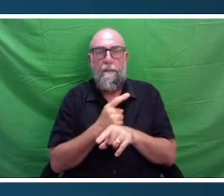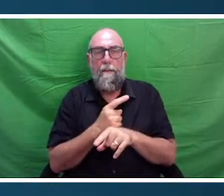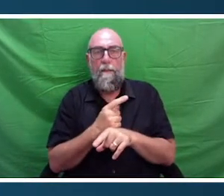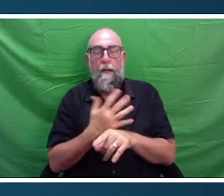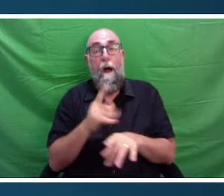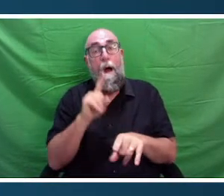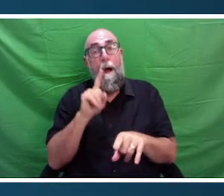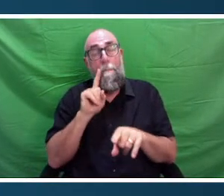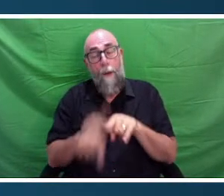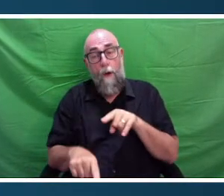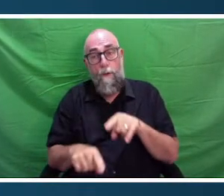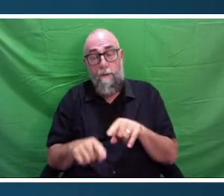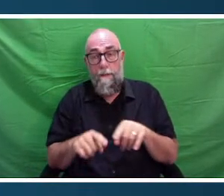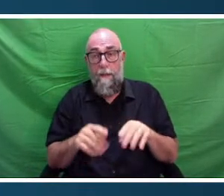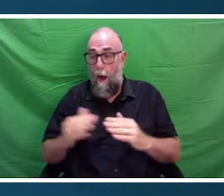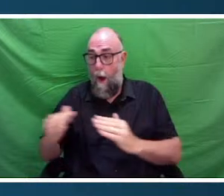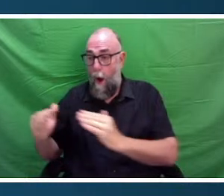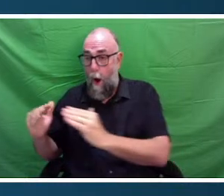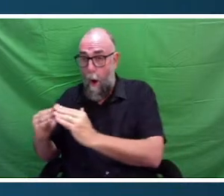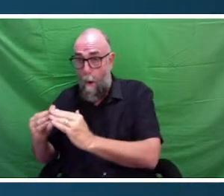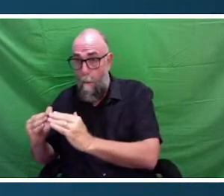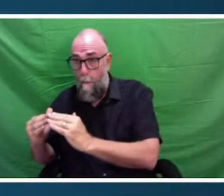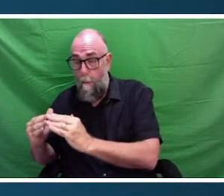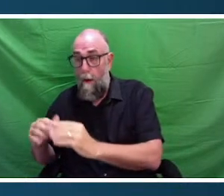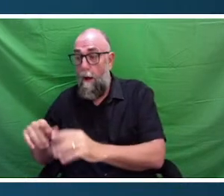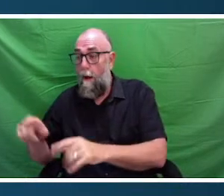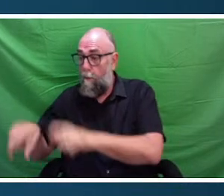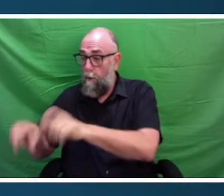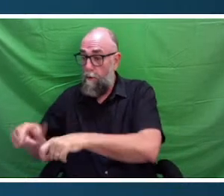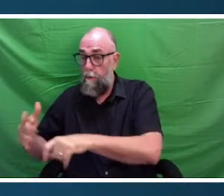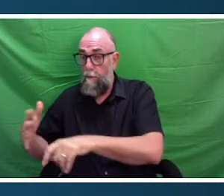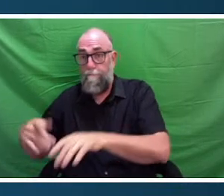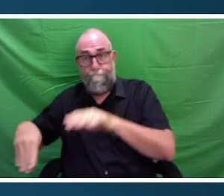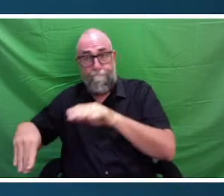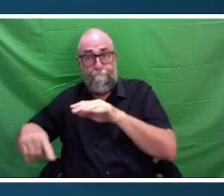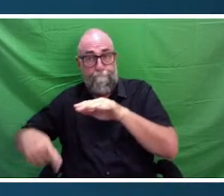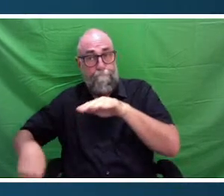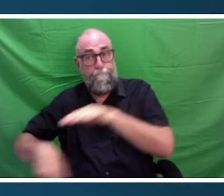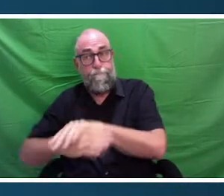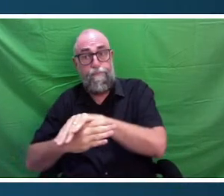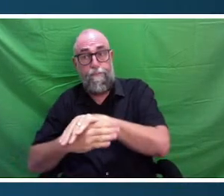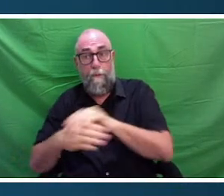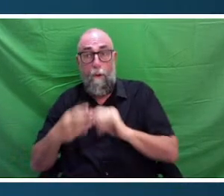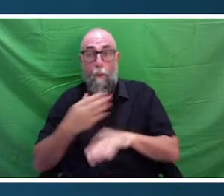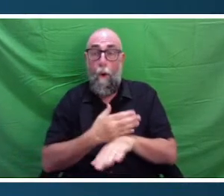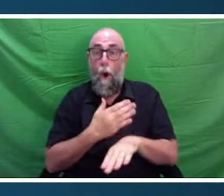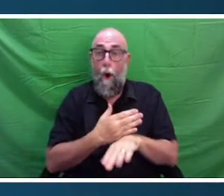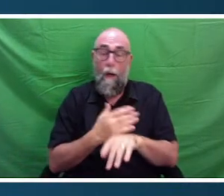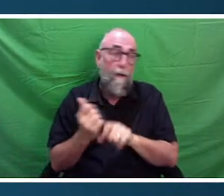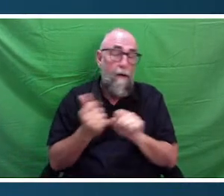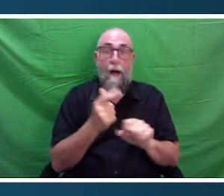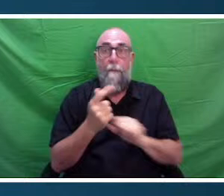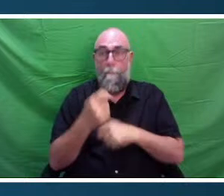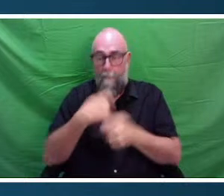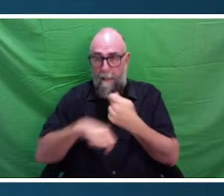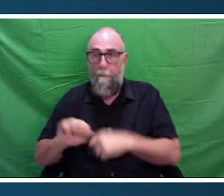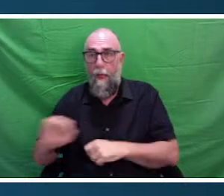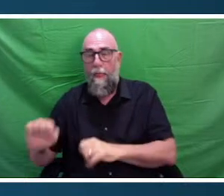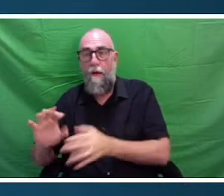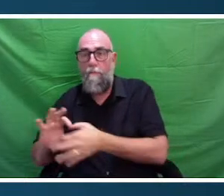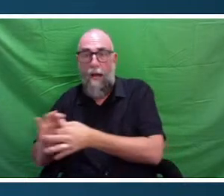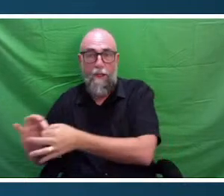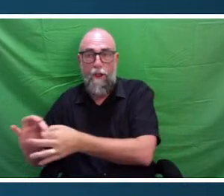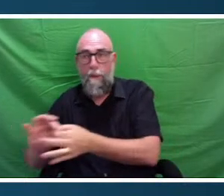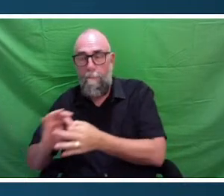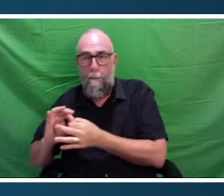than weaker, as we would often hear from some of the case study research that's been done in parallel. And we do find that women report improvements along various dimensions